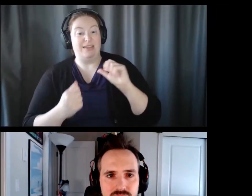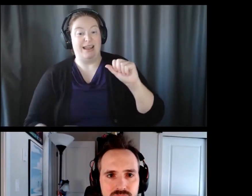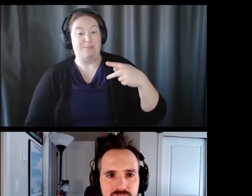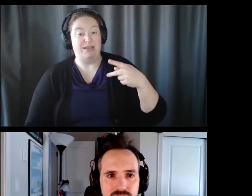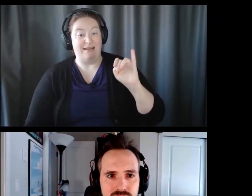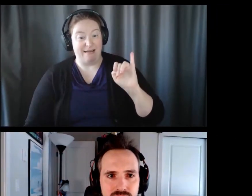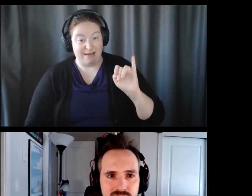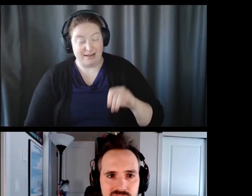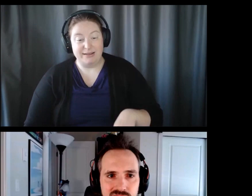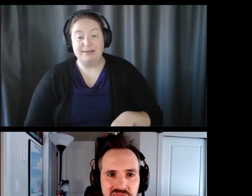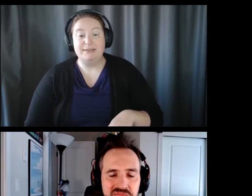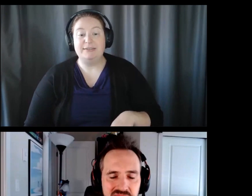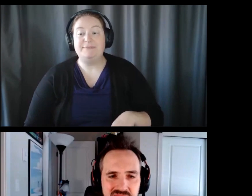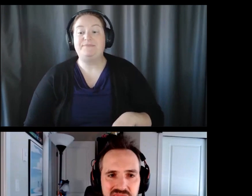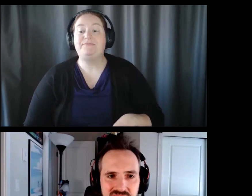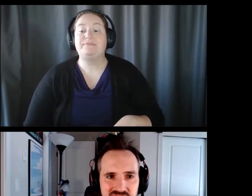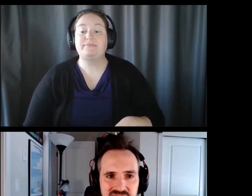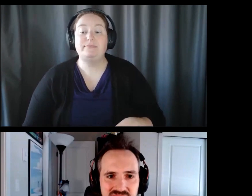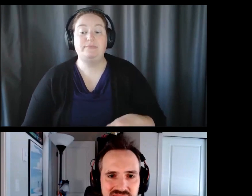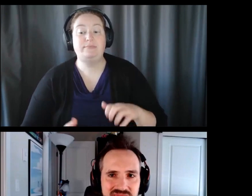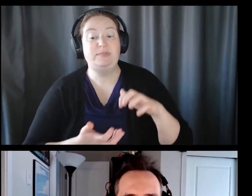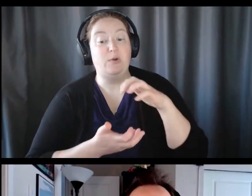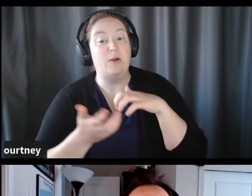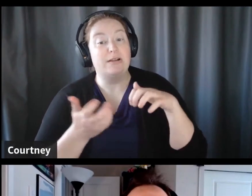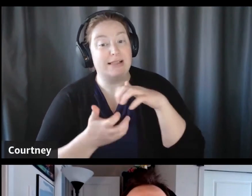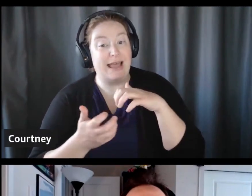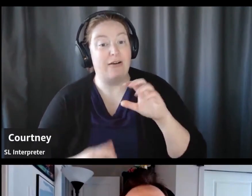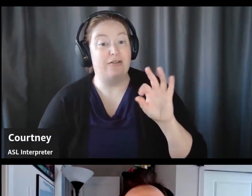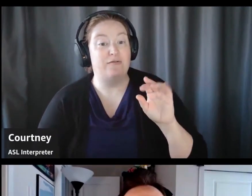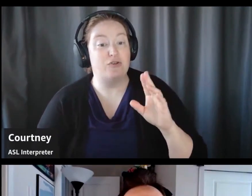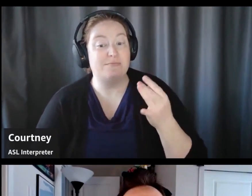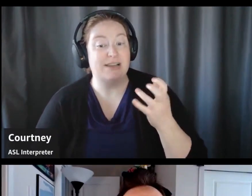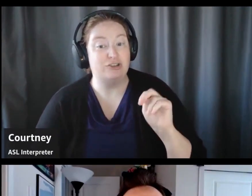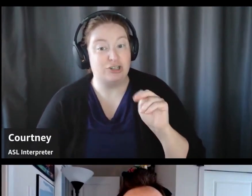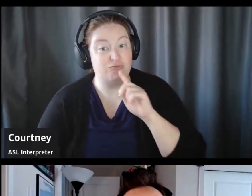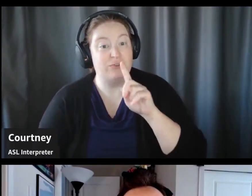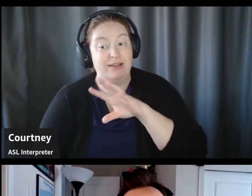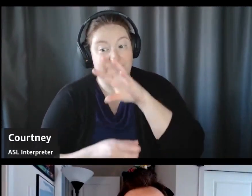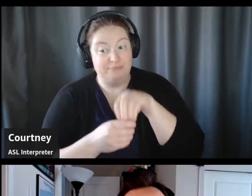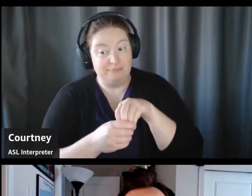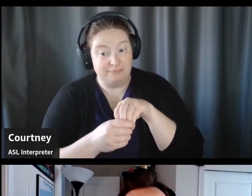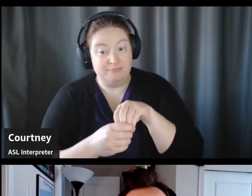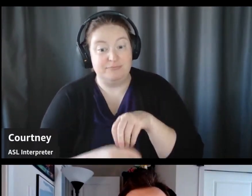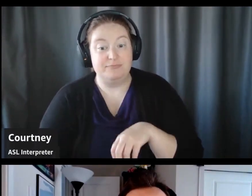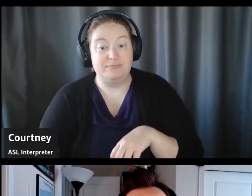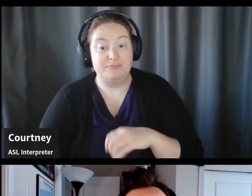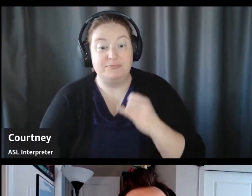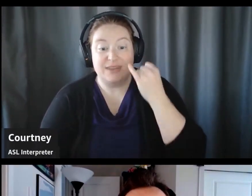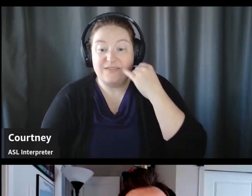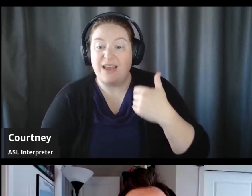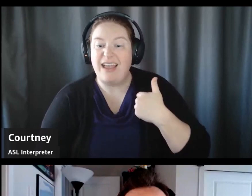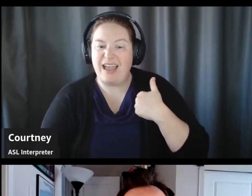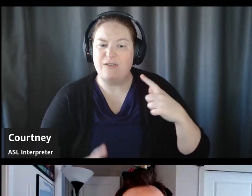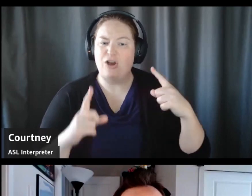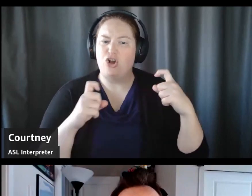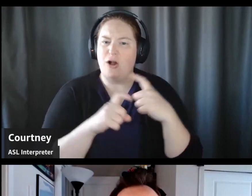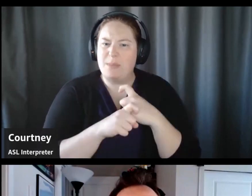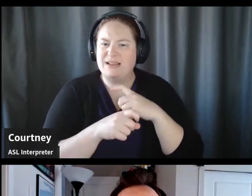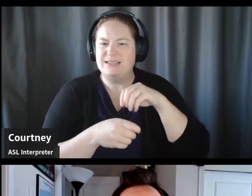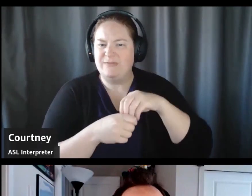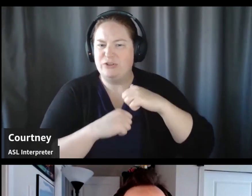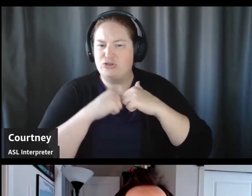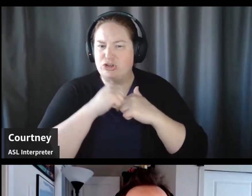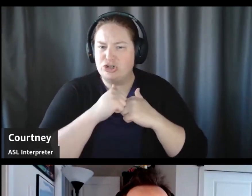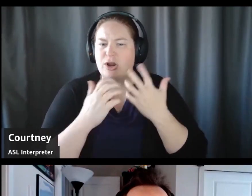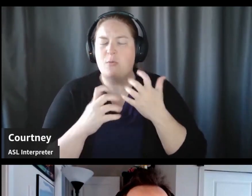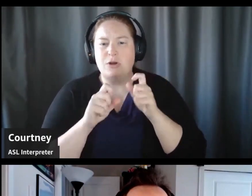But where CloudFormation really comes into the picture, right, is if I have a pretty fairly complex infrastructure and I want to deploy